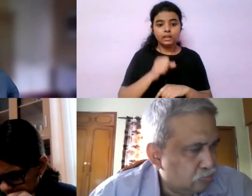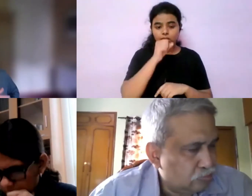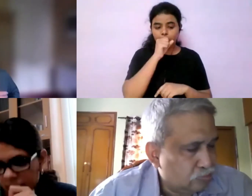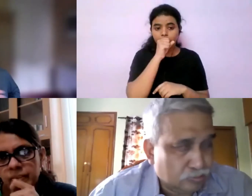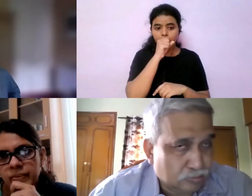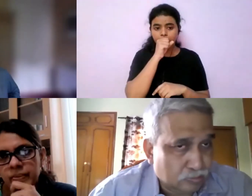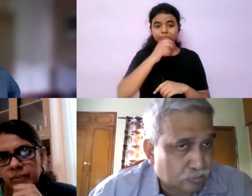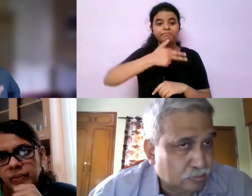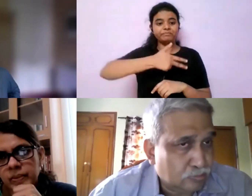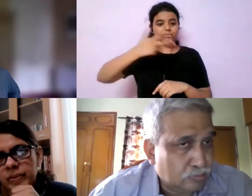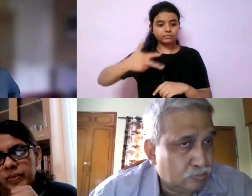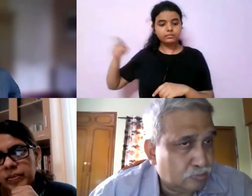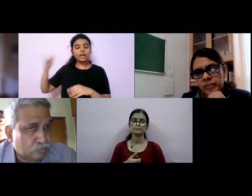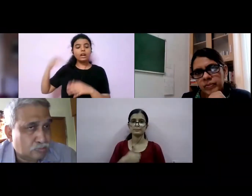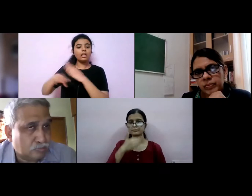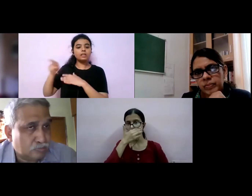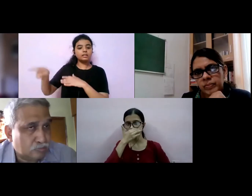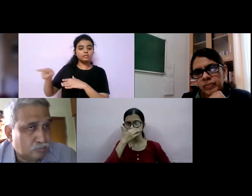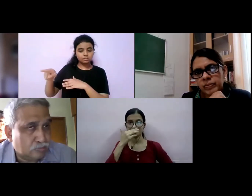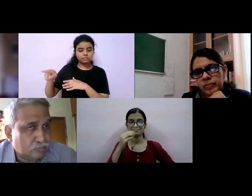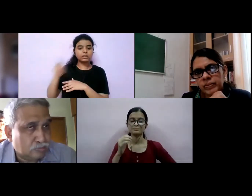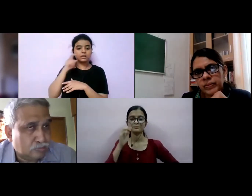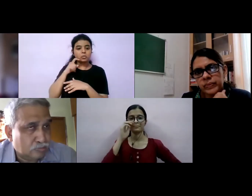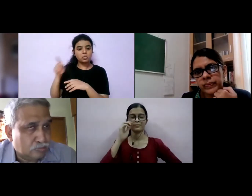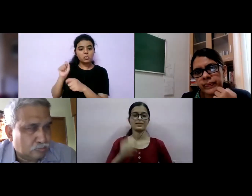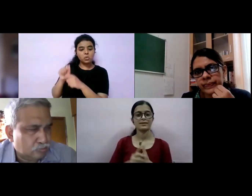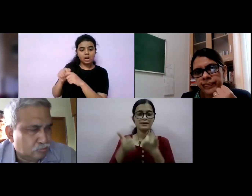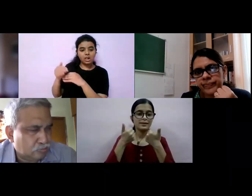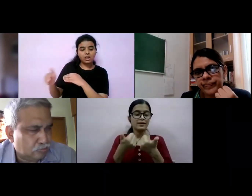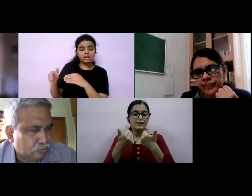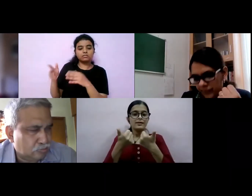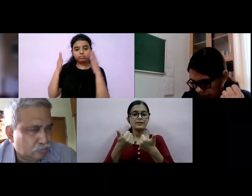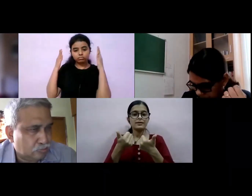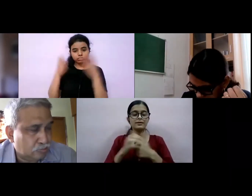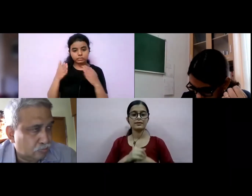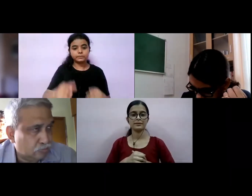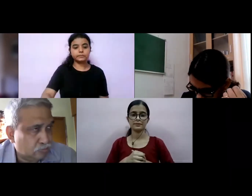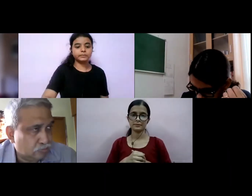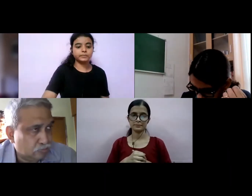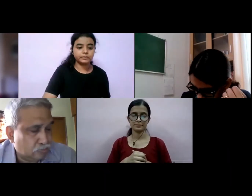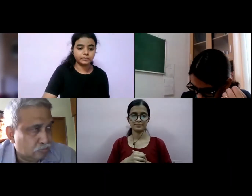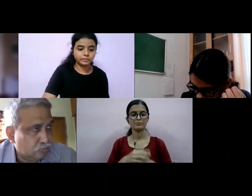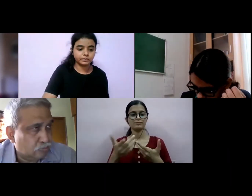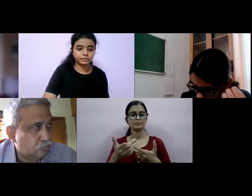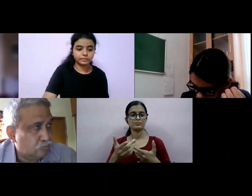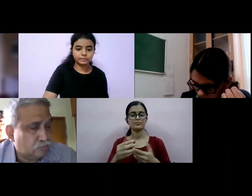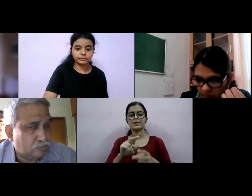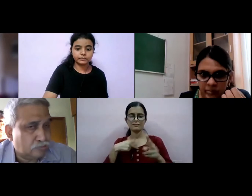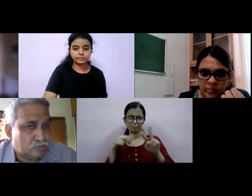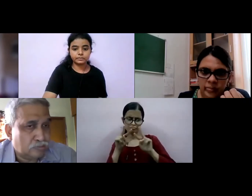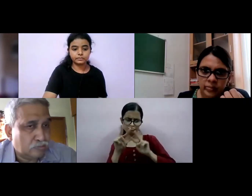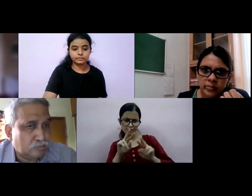Denmark, both as so it's uncovered the problem and it's looking at a solutions-focused way of looking at it and creating a socially